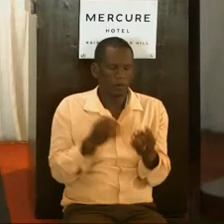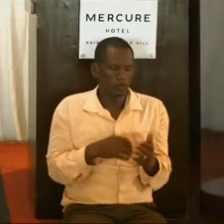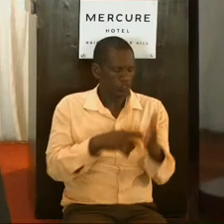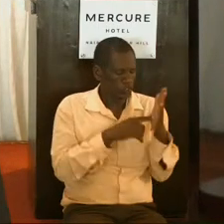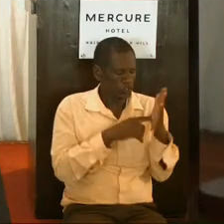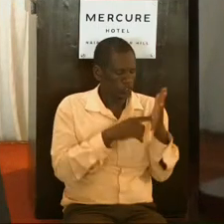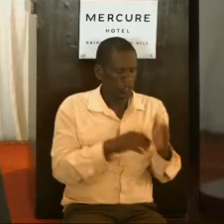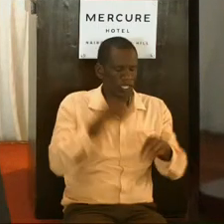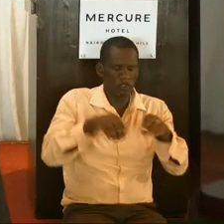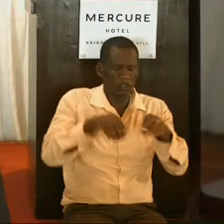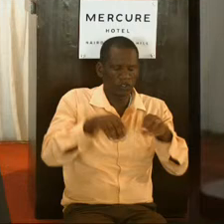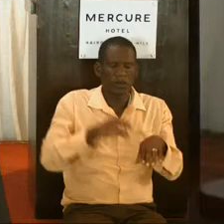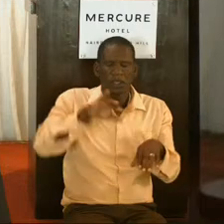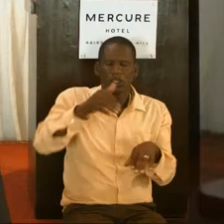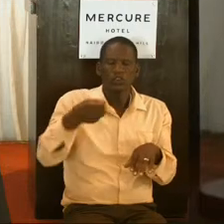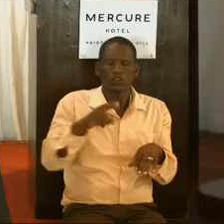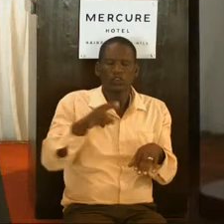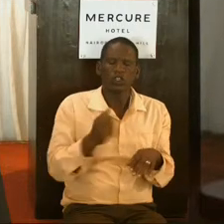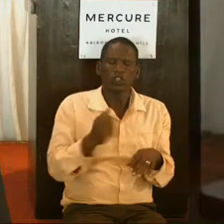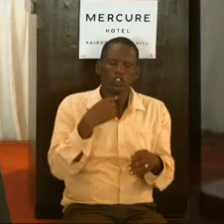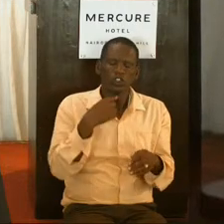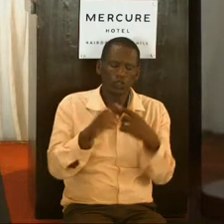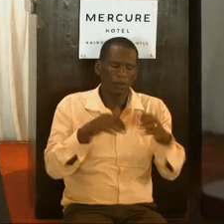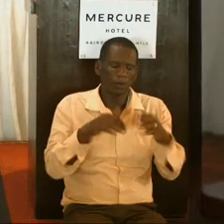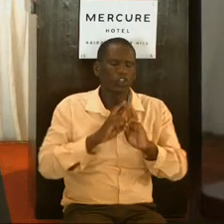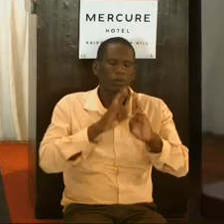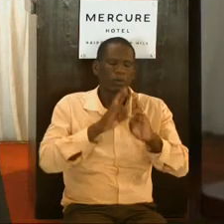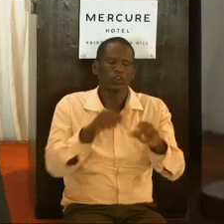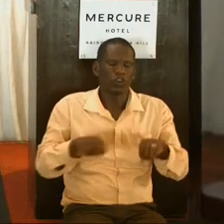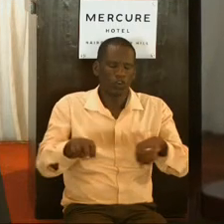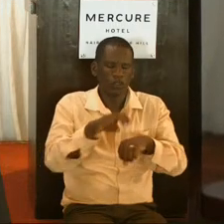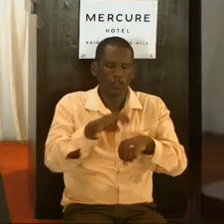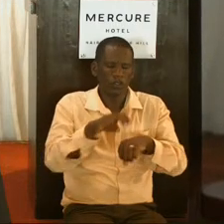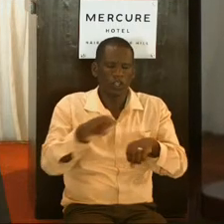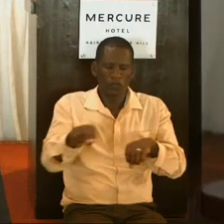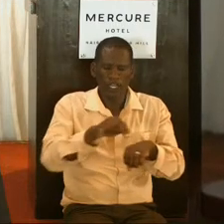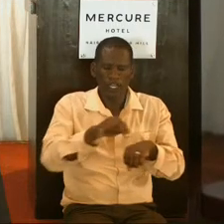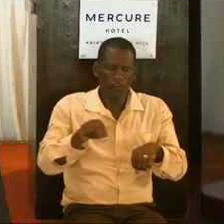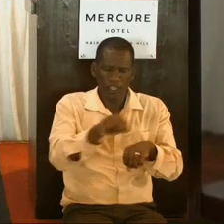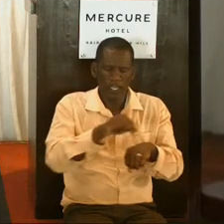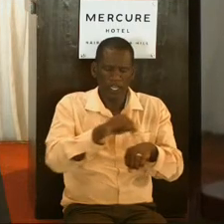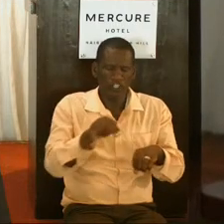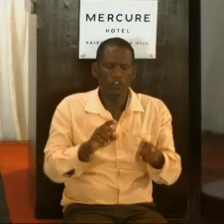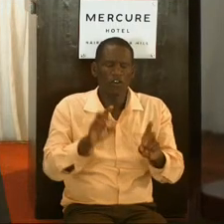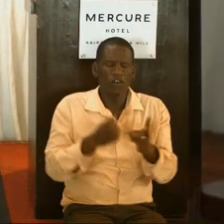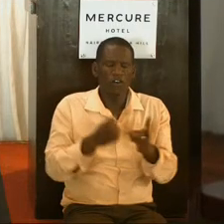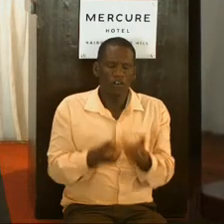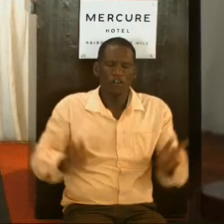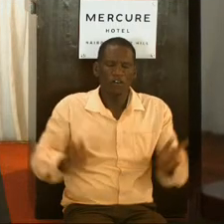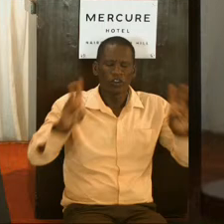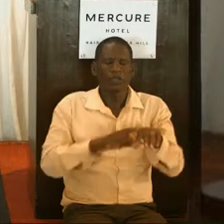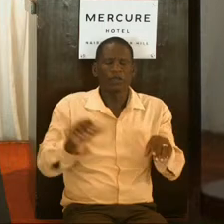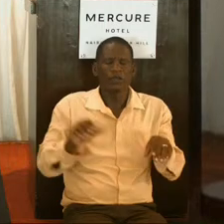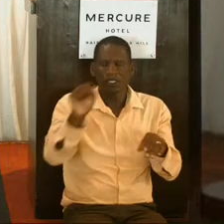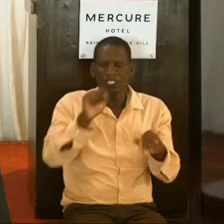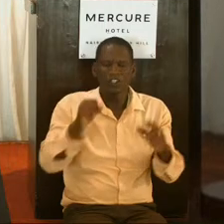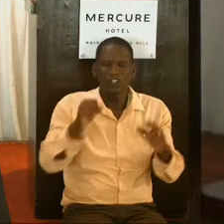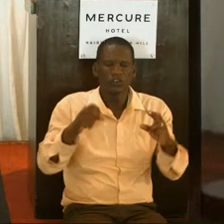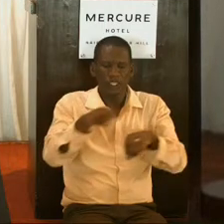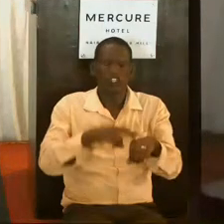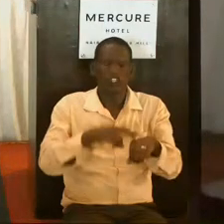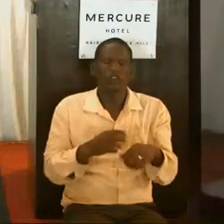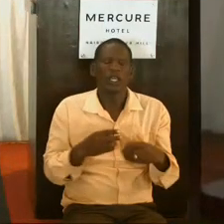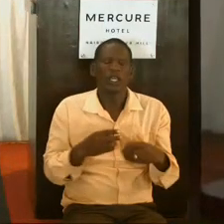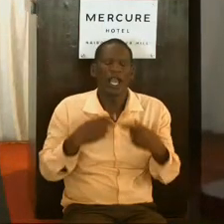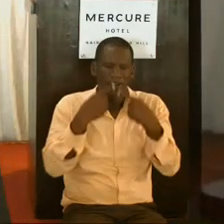elections and Joshua talked about reporting of national values and principles of governance during the state of the nation address I don't know how many people